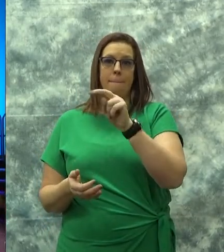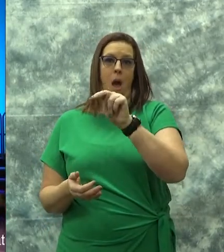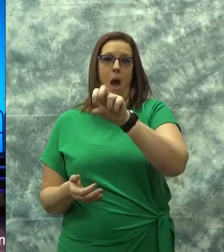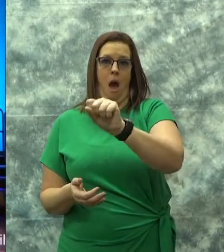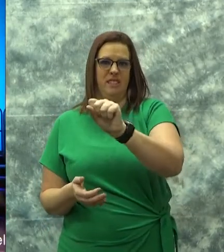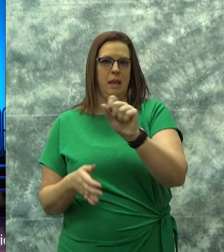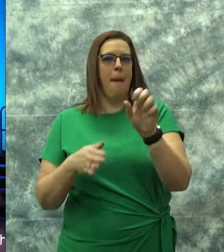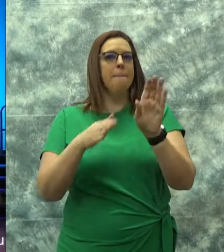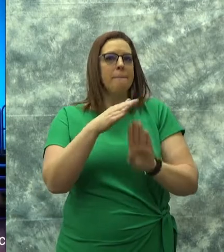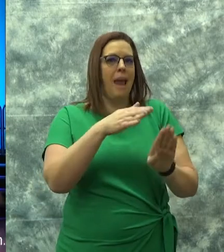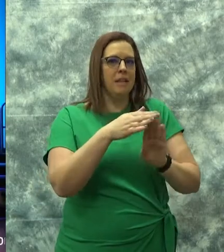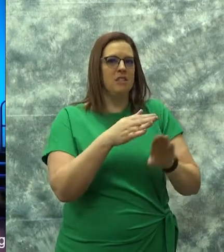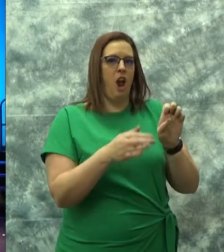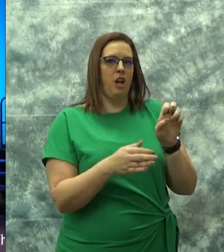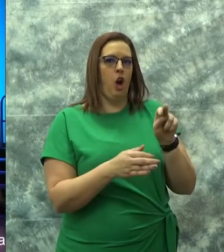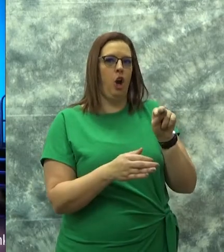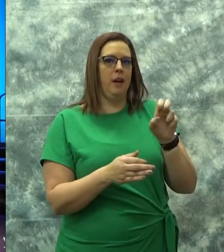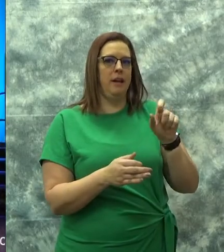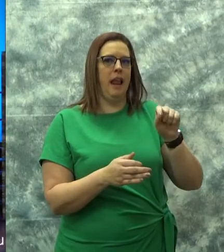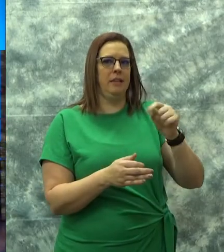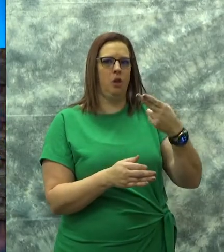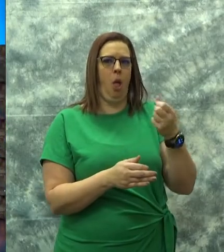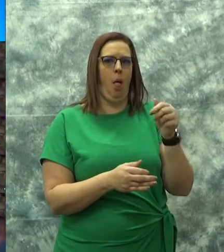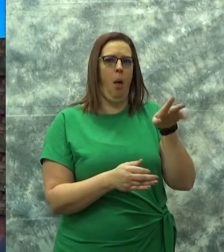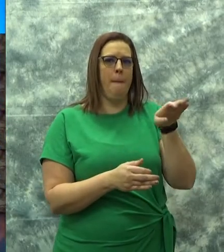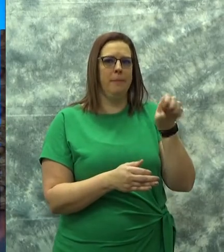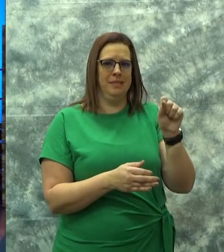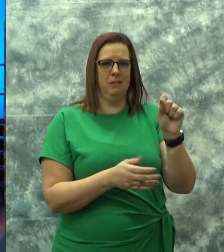Based on Ernest Holmes' writing, What We Believe.